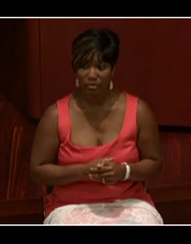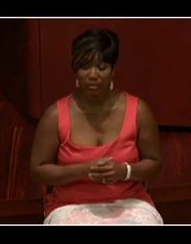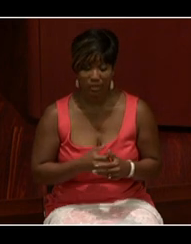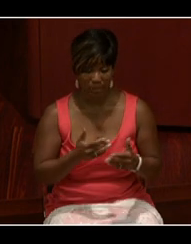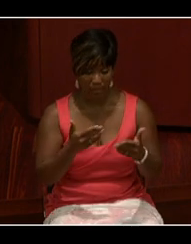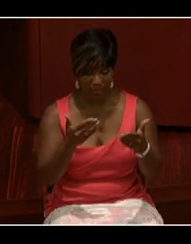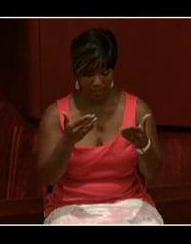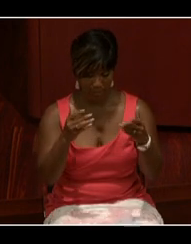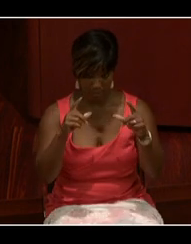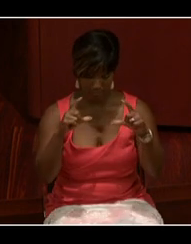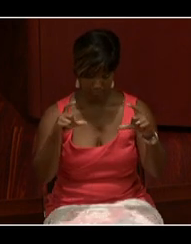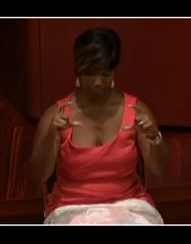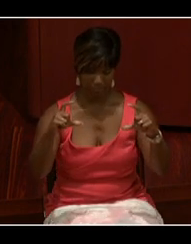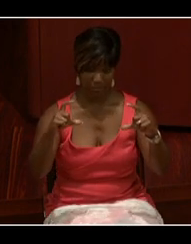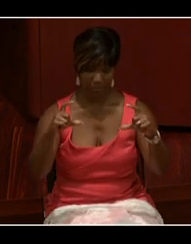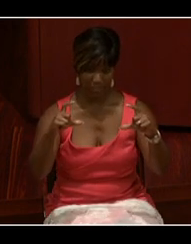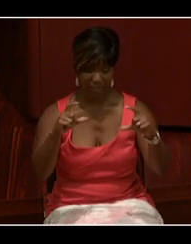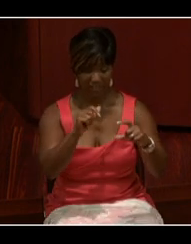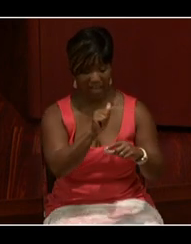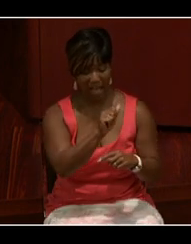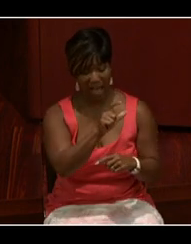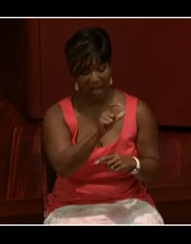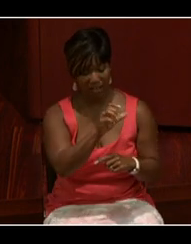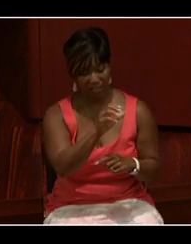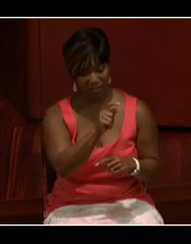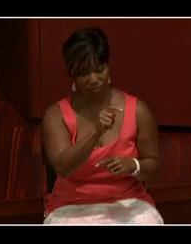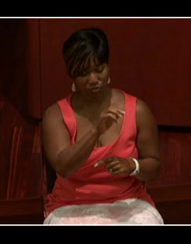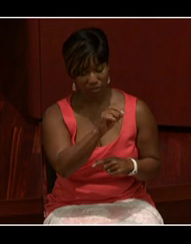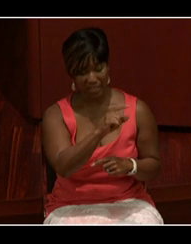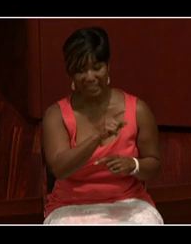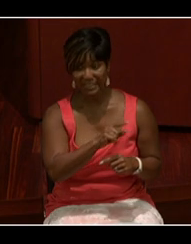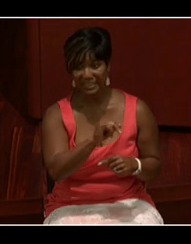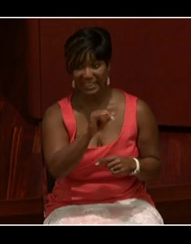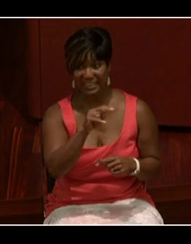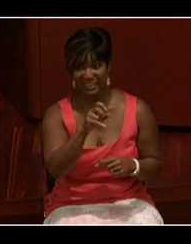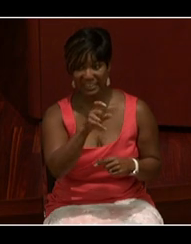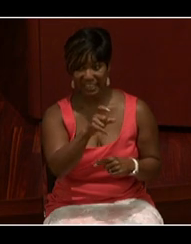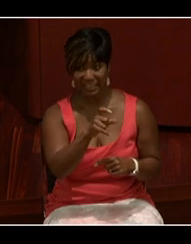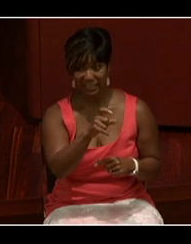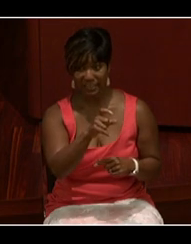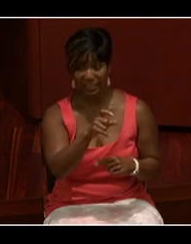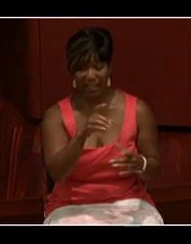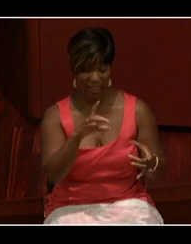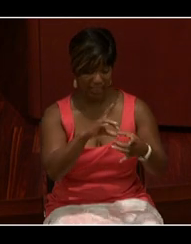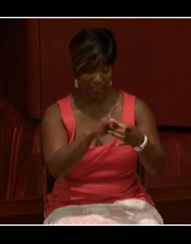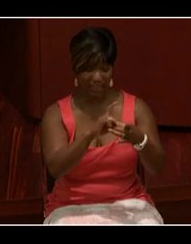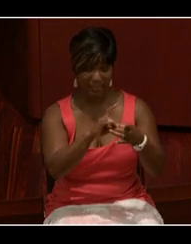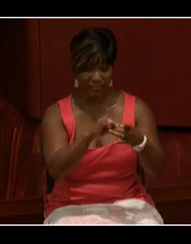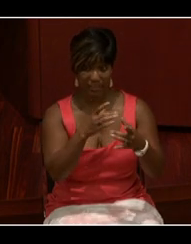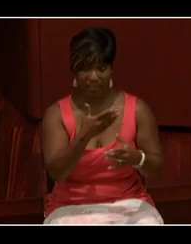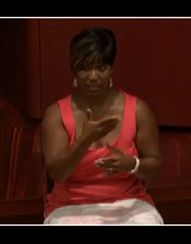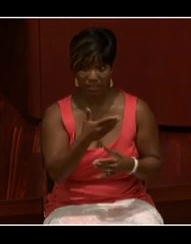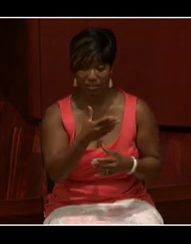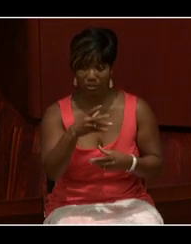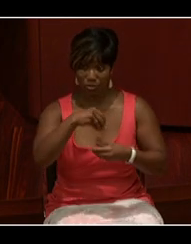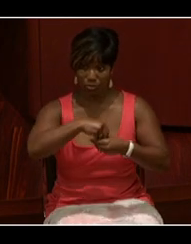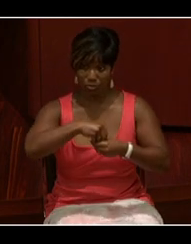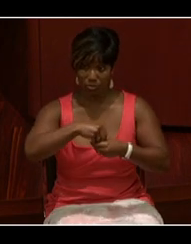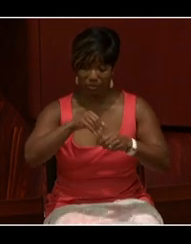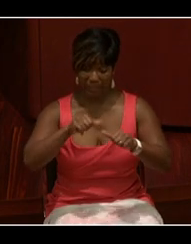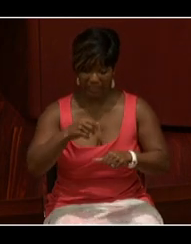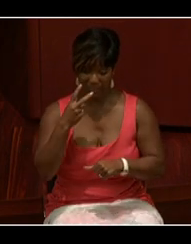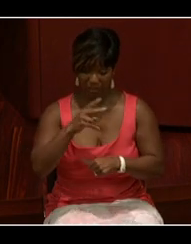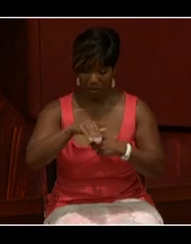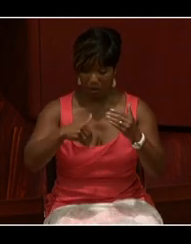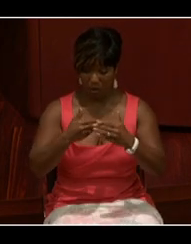Here's a screenshot of the Alcatraz Index on the Archives.gov website. The link to the site is included. As you can see,